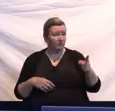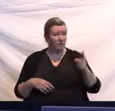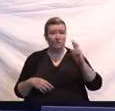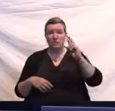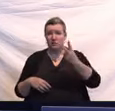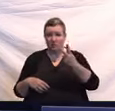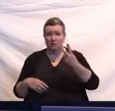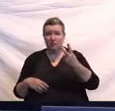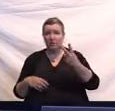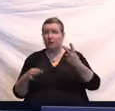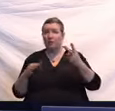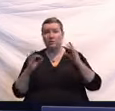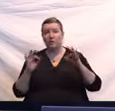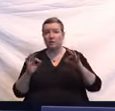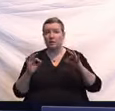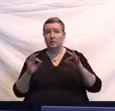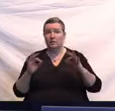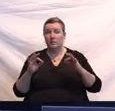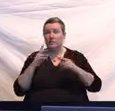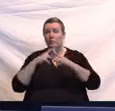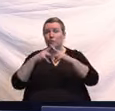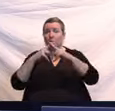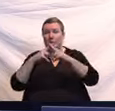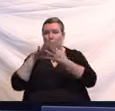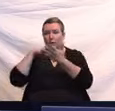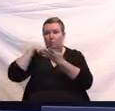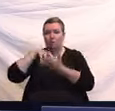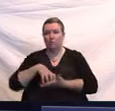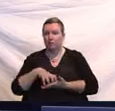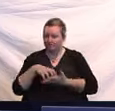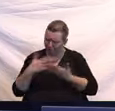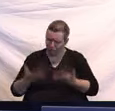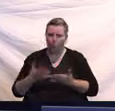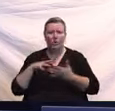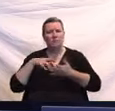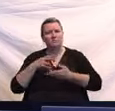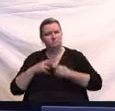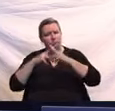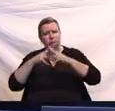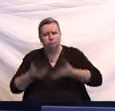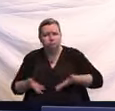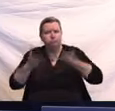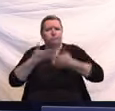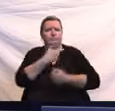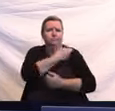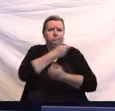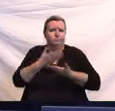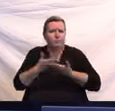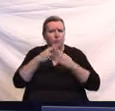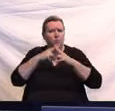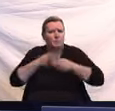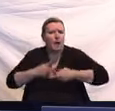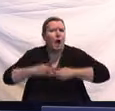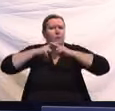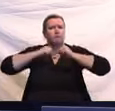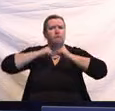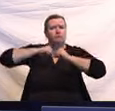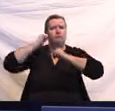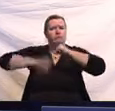cases, although on average, 80% of the patients in our hospitals with COVID as their